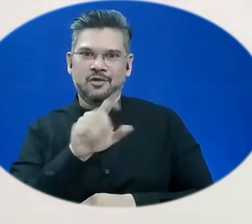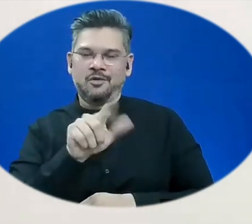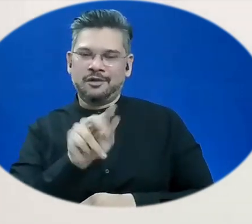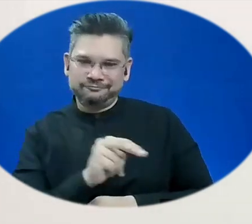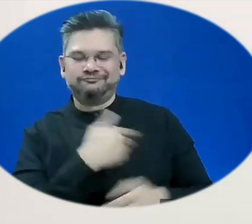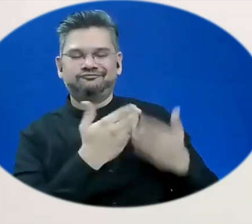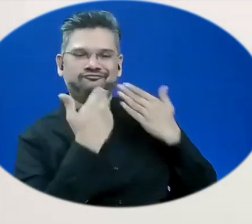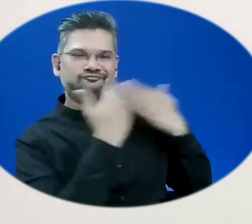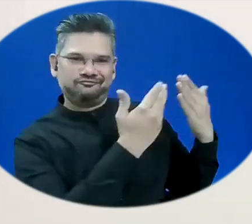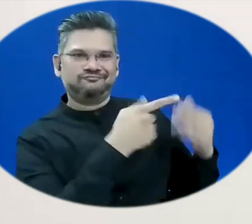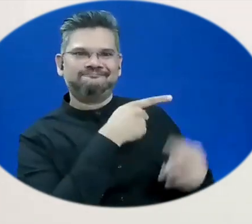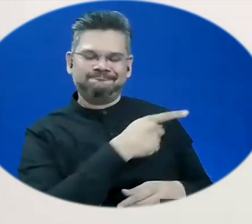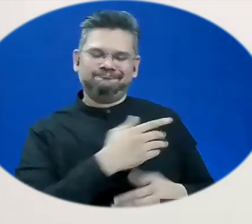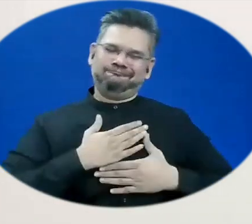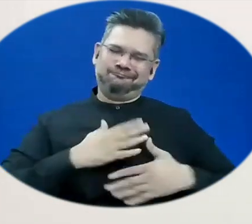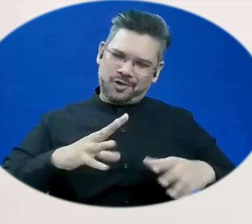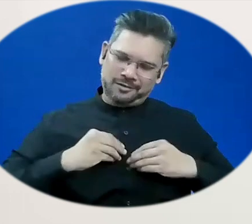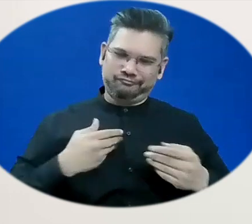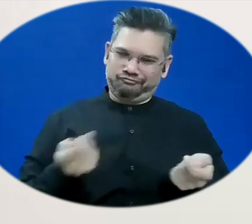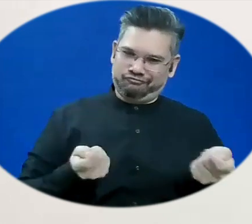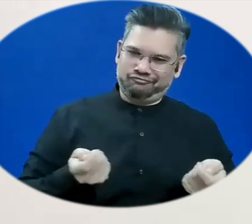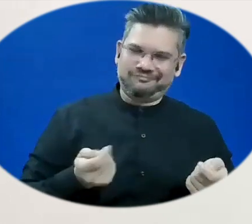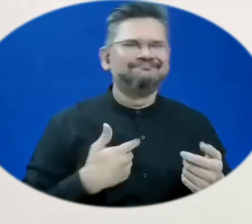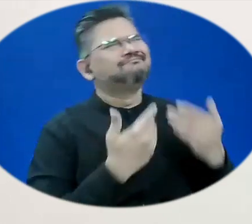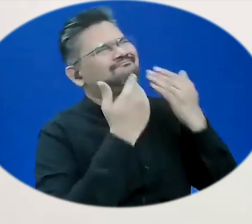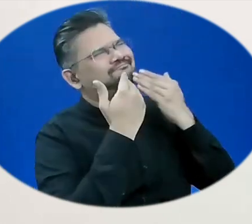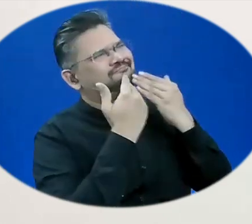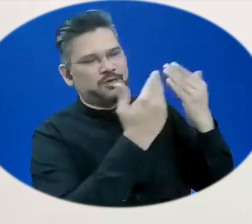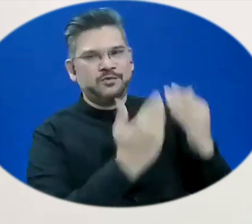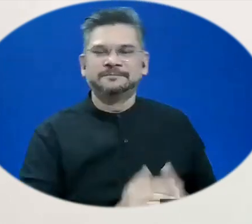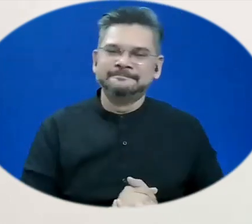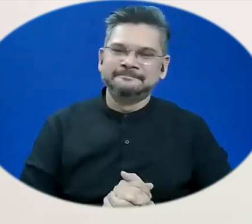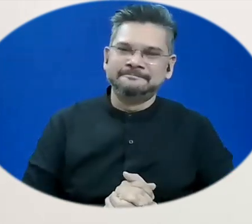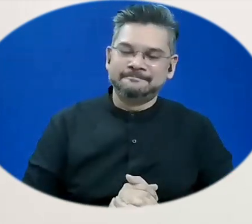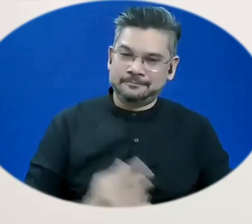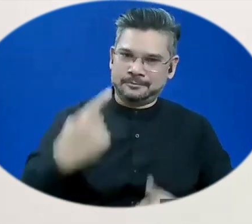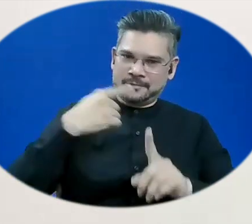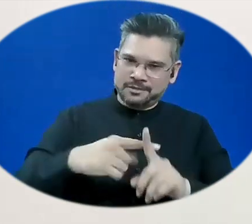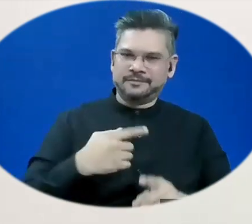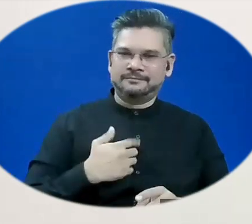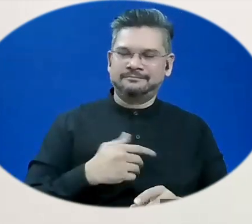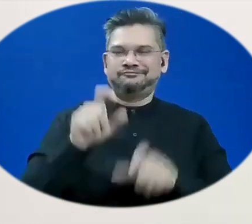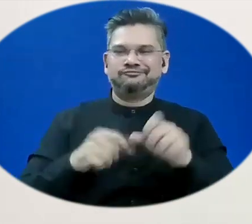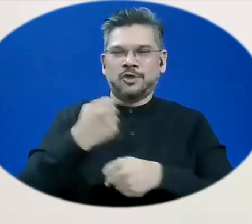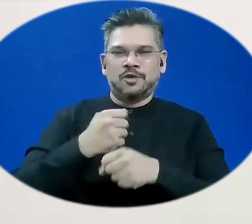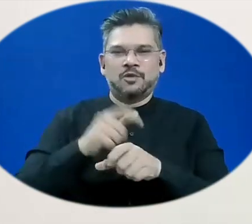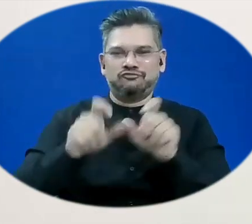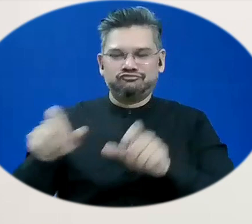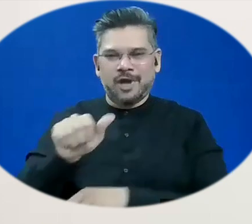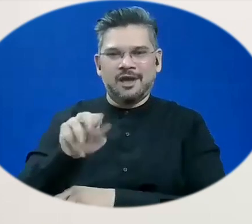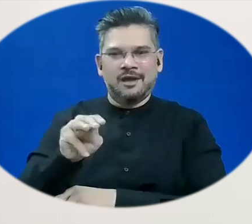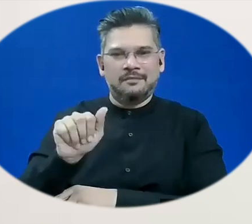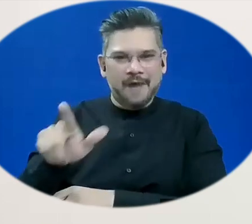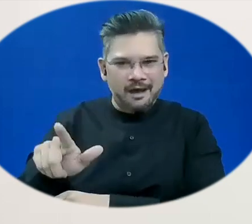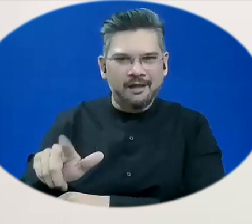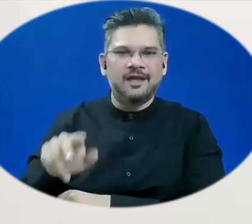the moderator. Thank you so much for that. And to my fellow care partners, Amal,